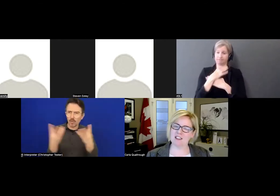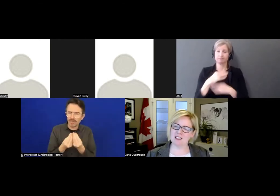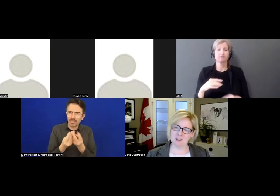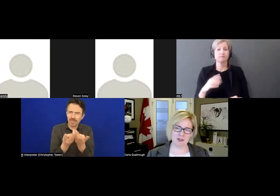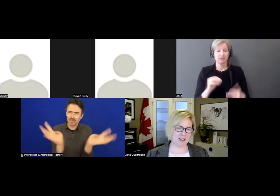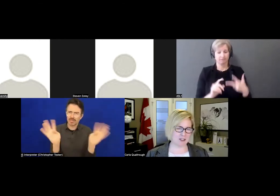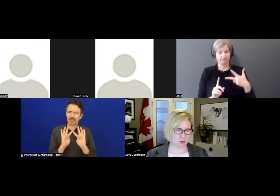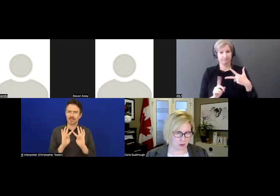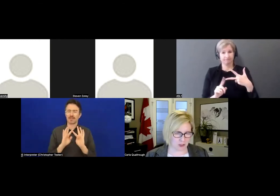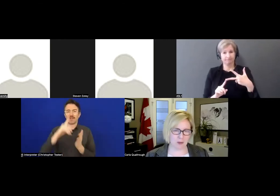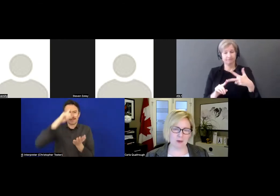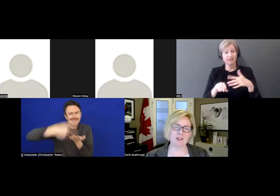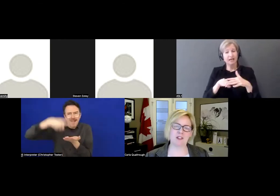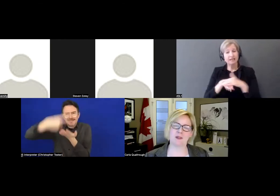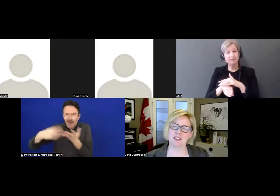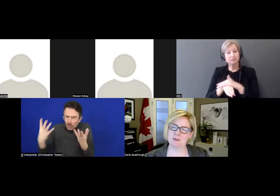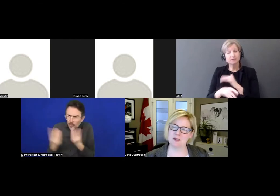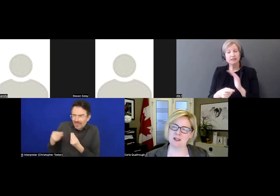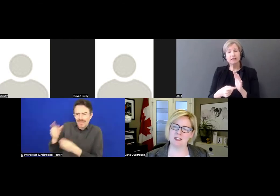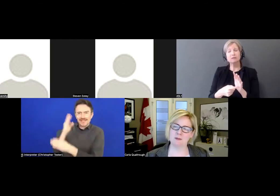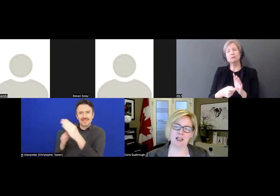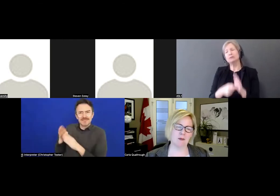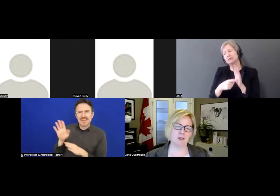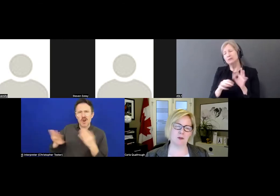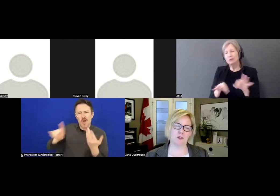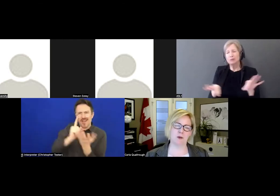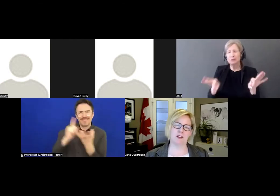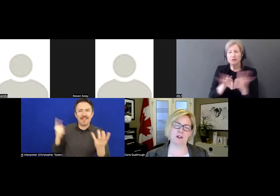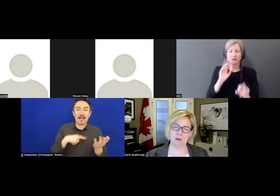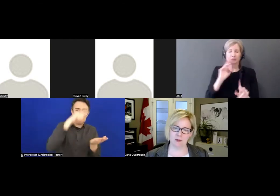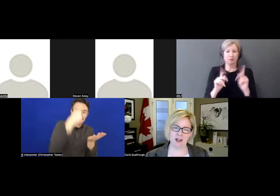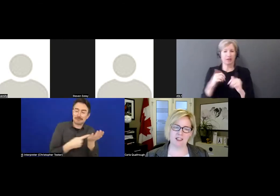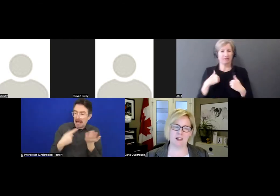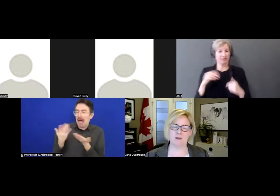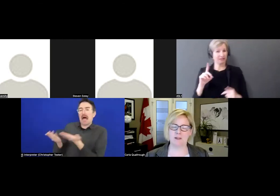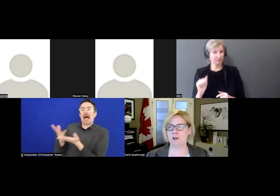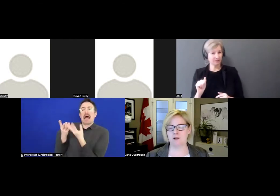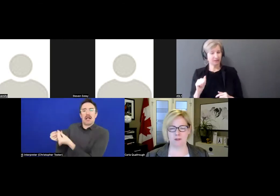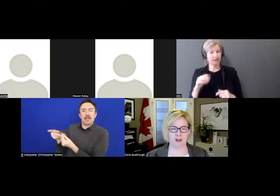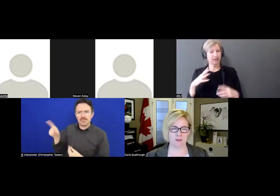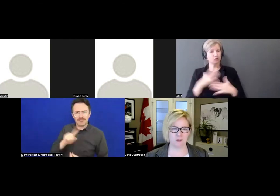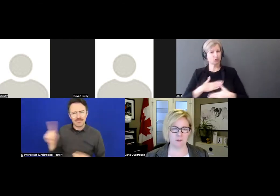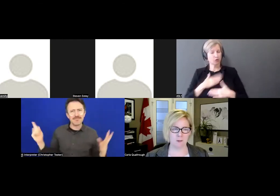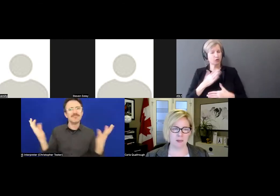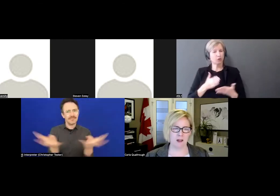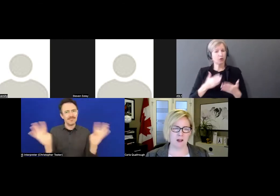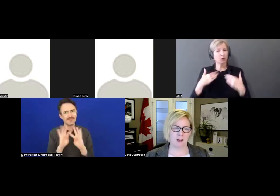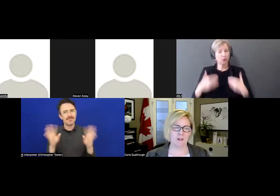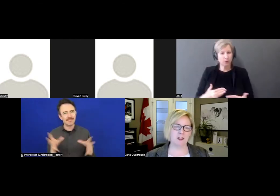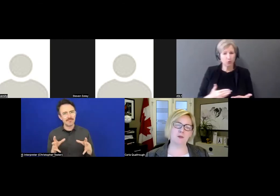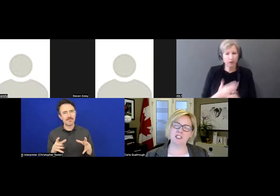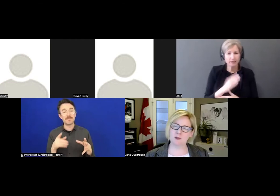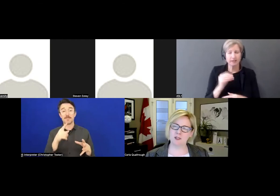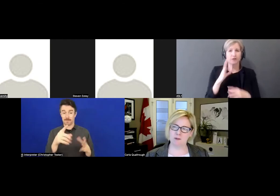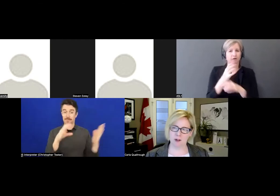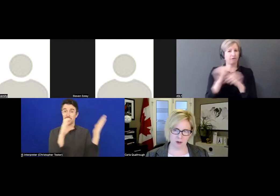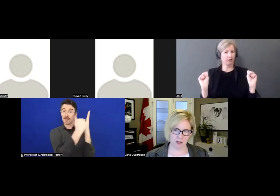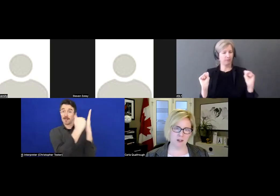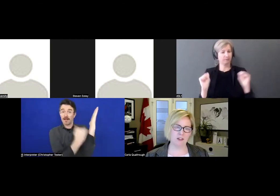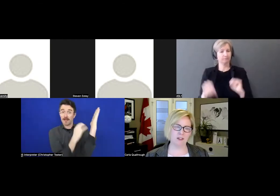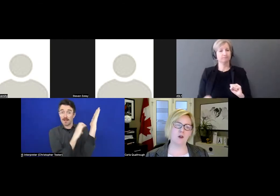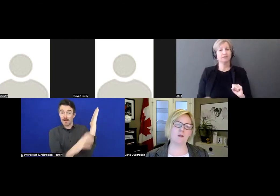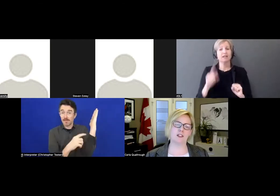that accessibility is crucial to persons with disabilities being able to enjoy their human rights and fundamental freedoms. Now, these principles have